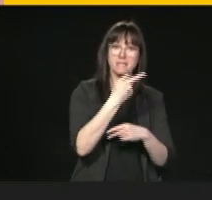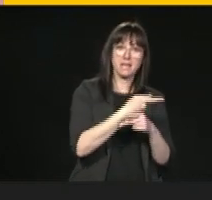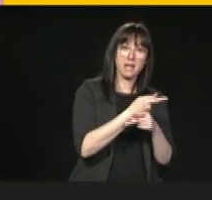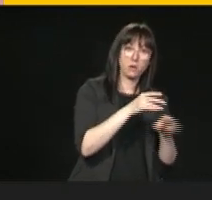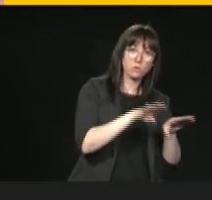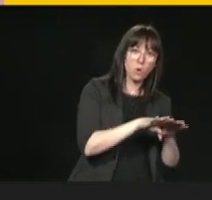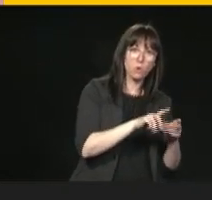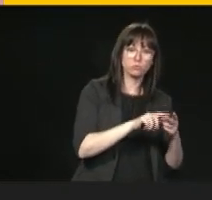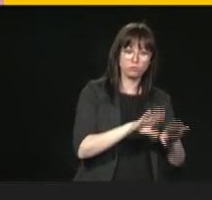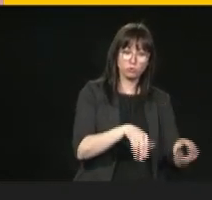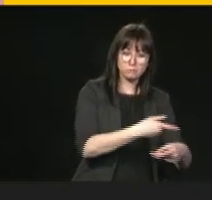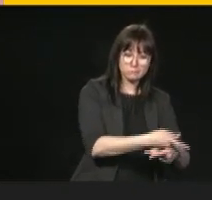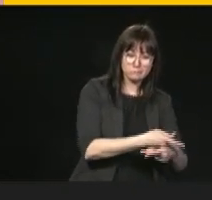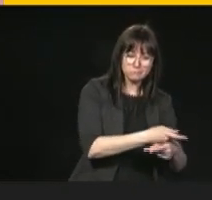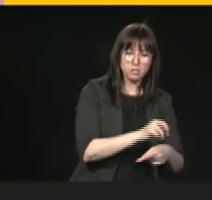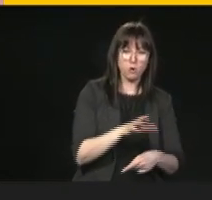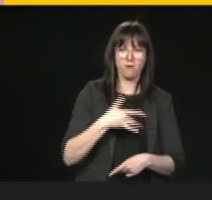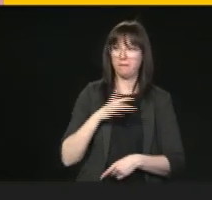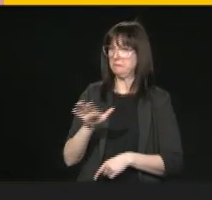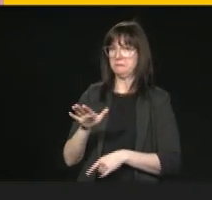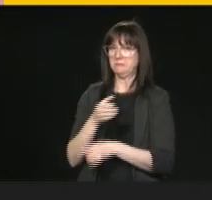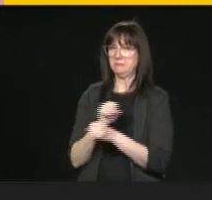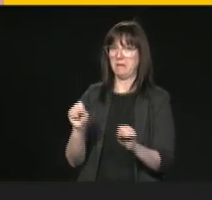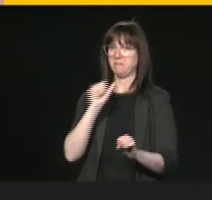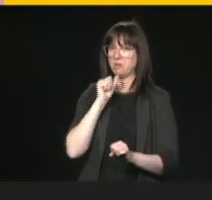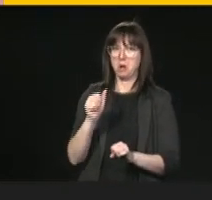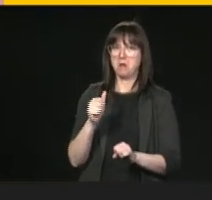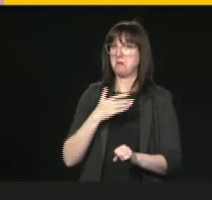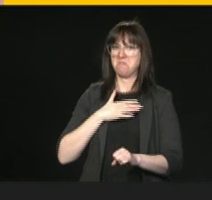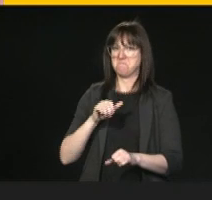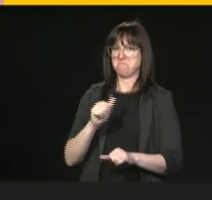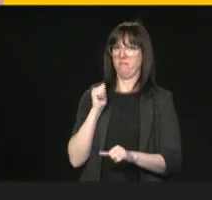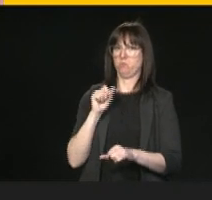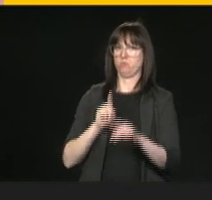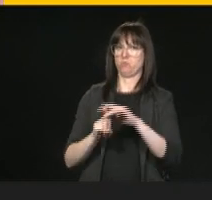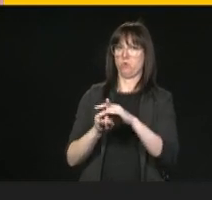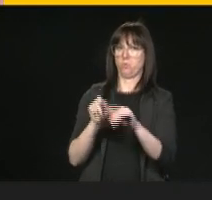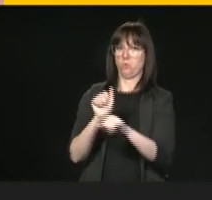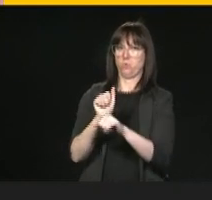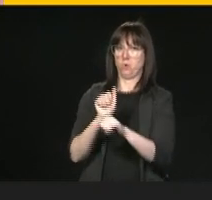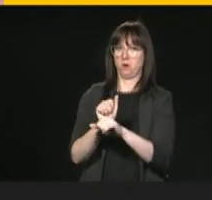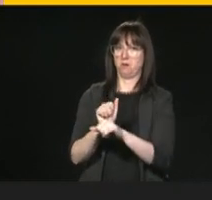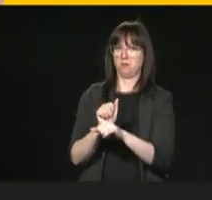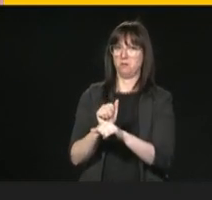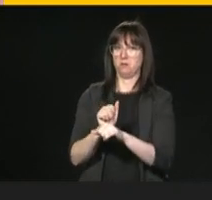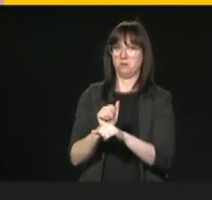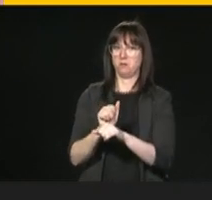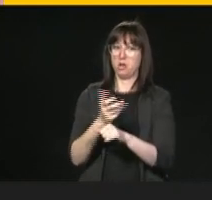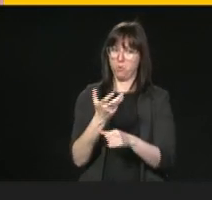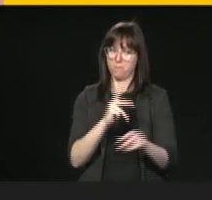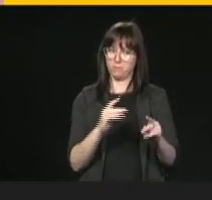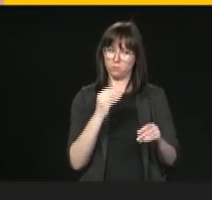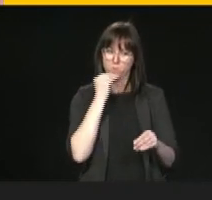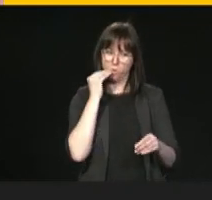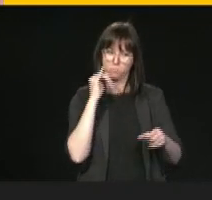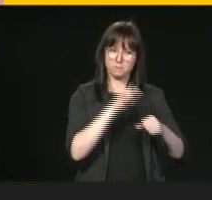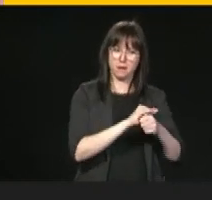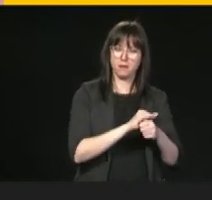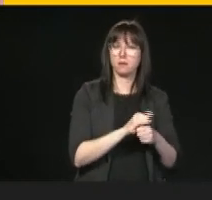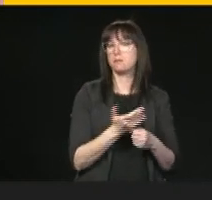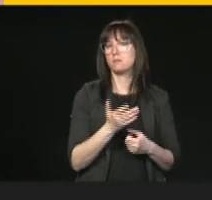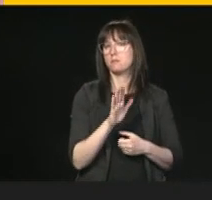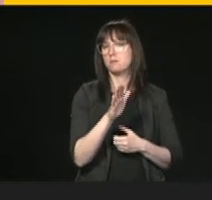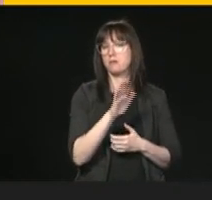to work, and we're telling people to stay at home, what do you tell these people who think that they won't be able to request